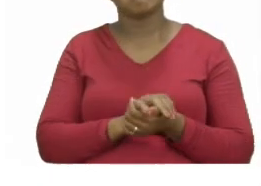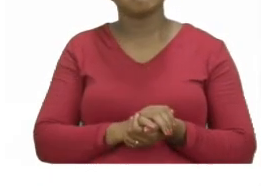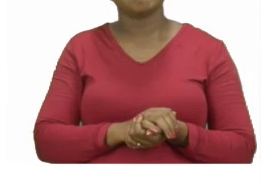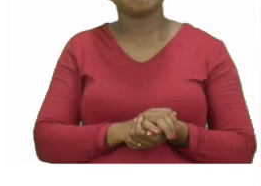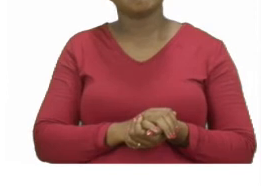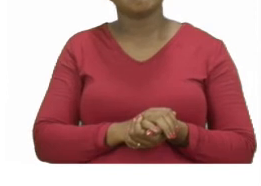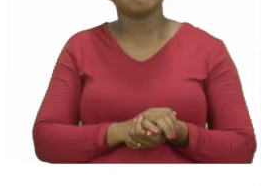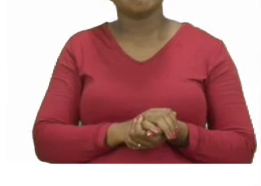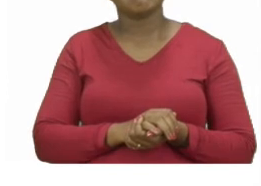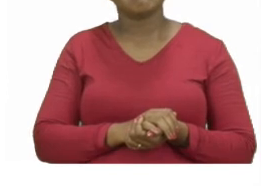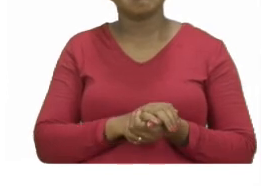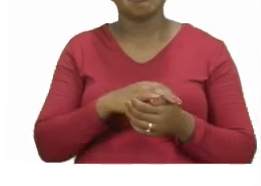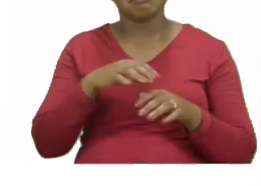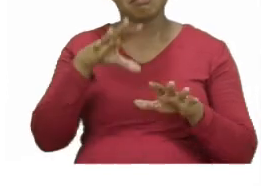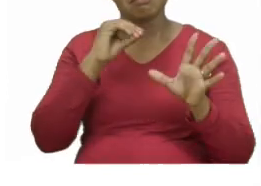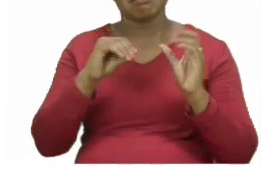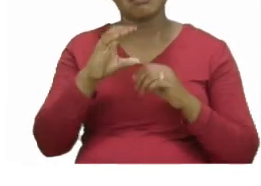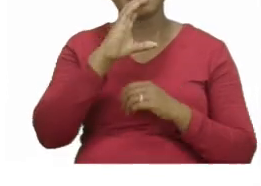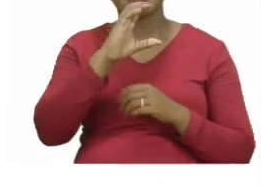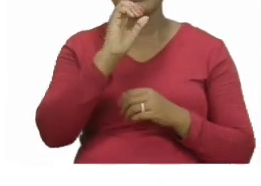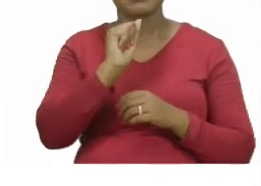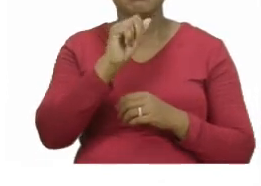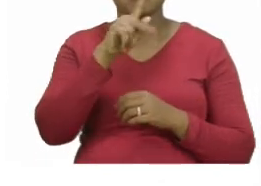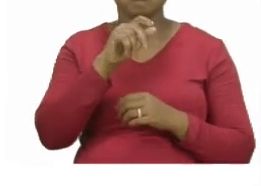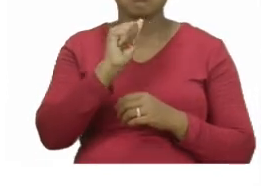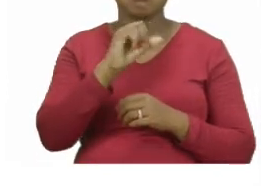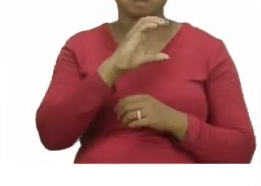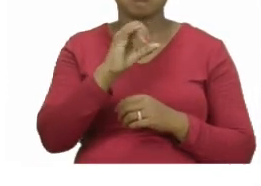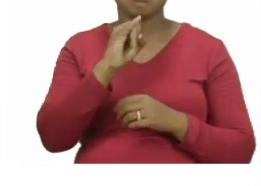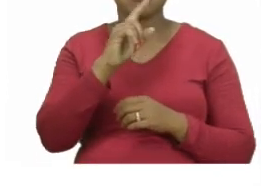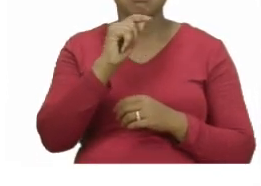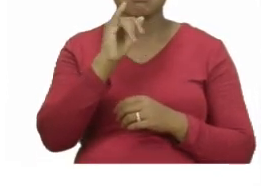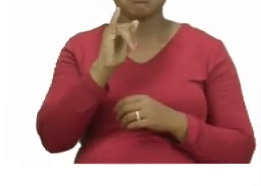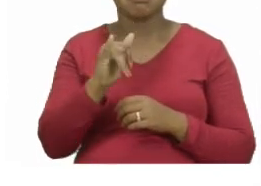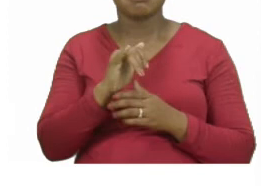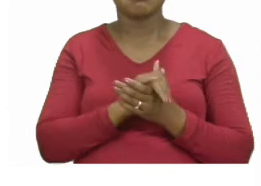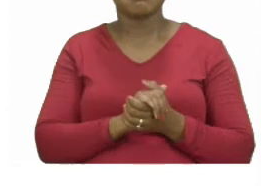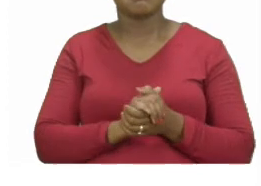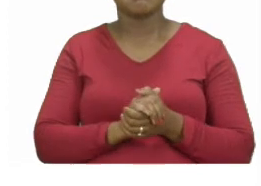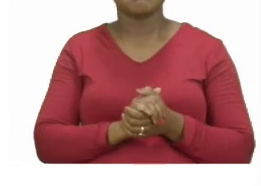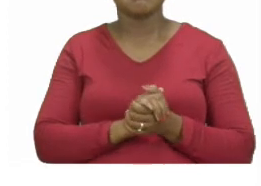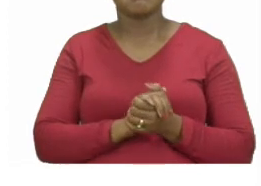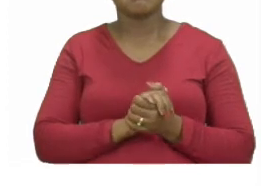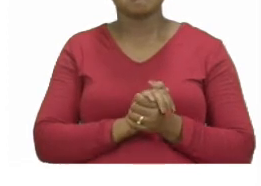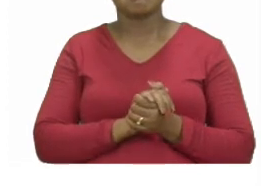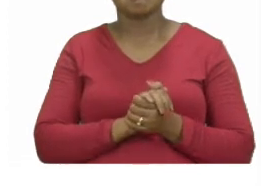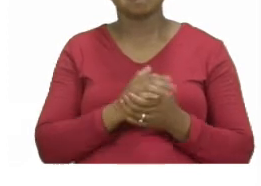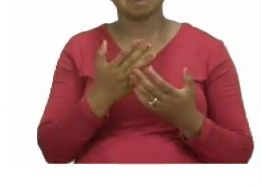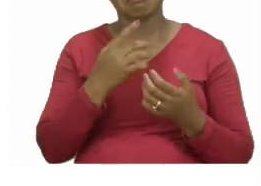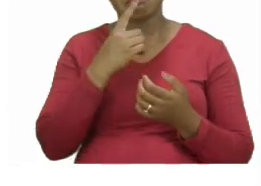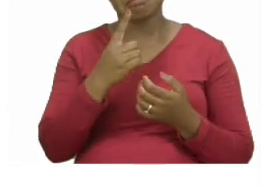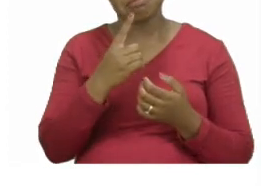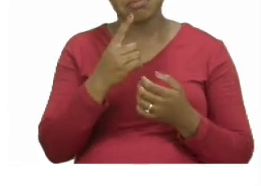30, we are dealing with capacity. Now there it says that you have to fill up